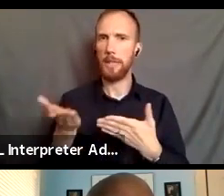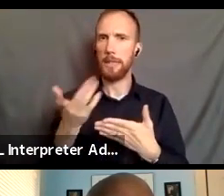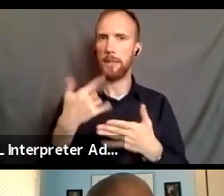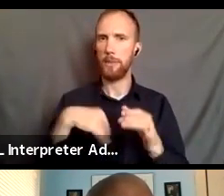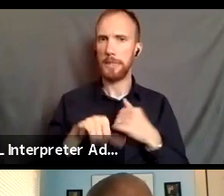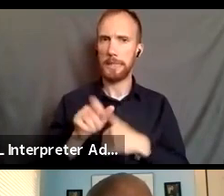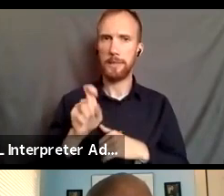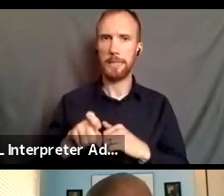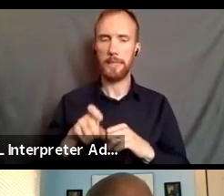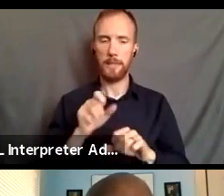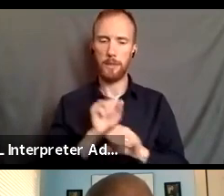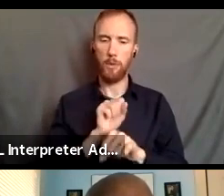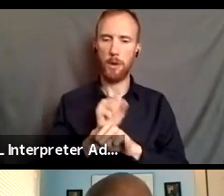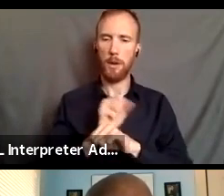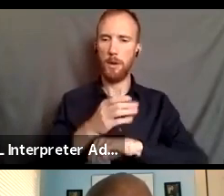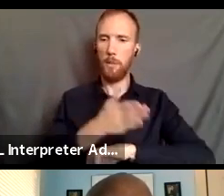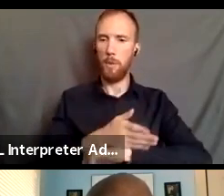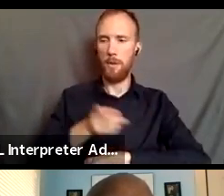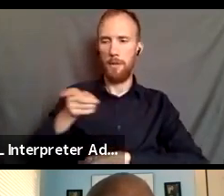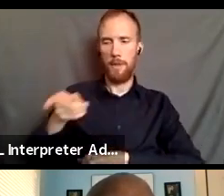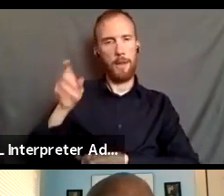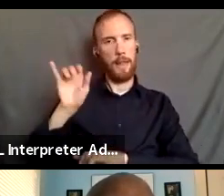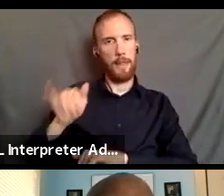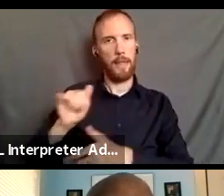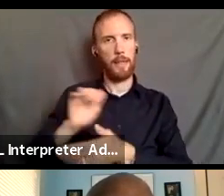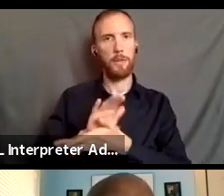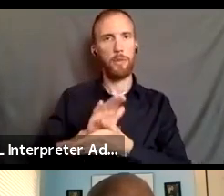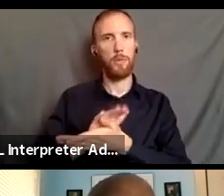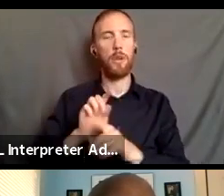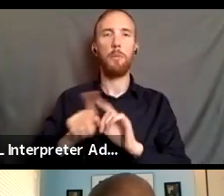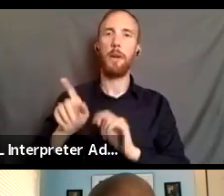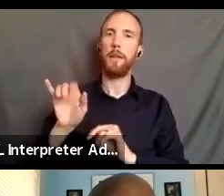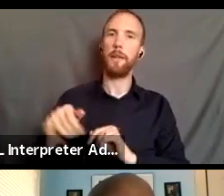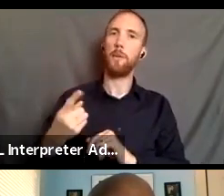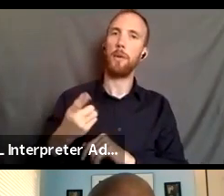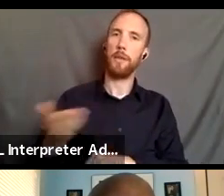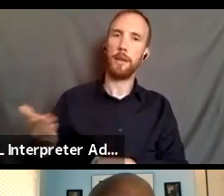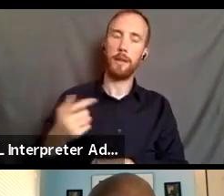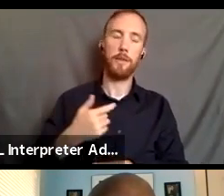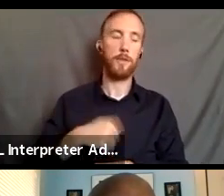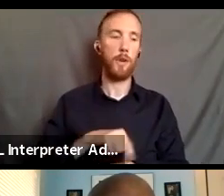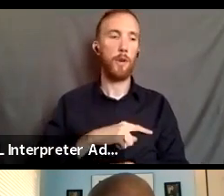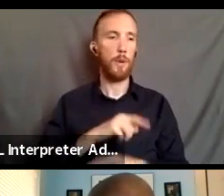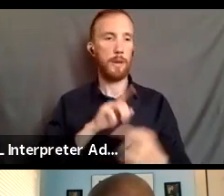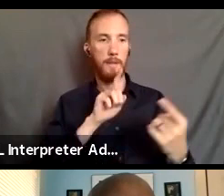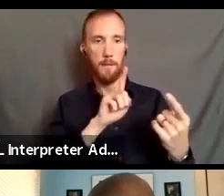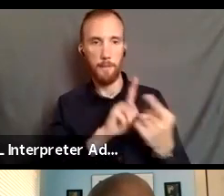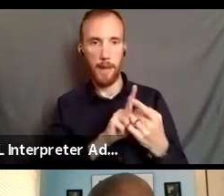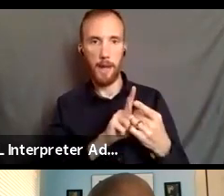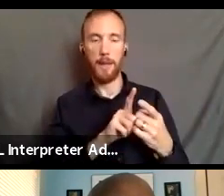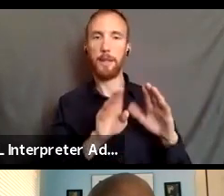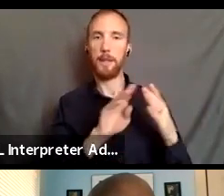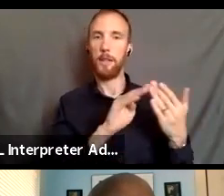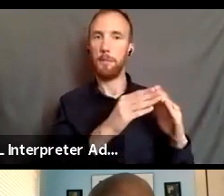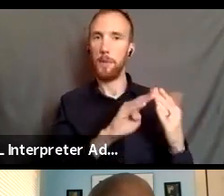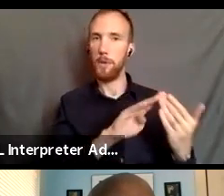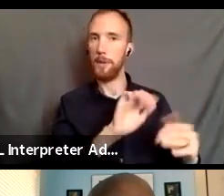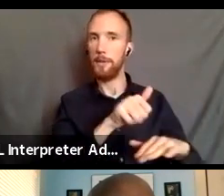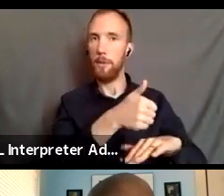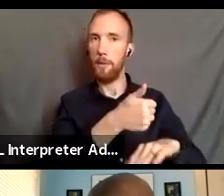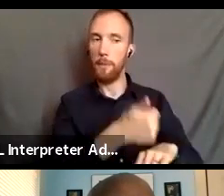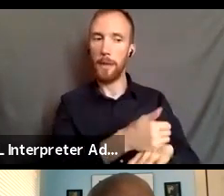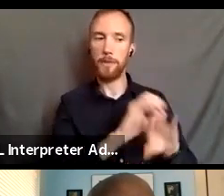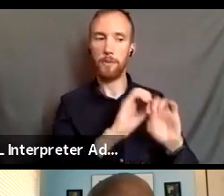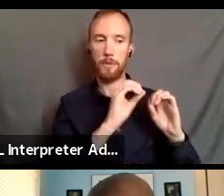on at that school um but that's just one of the ways and so we've already met with a community based organization um and they're going